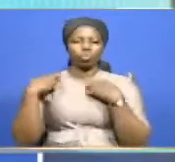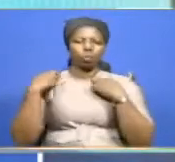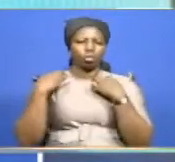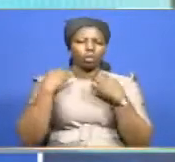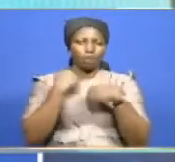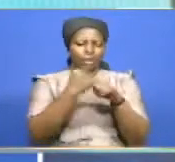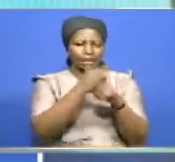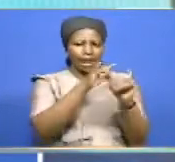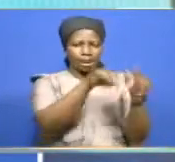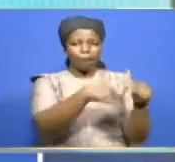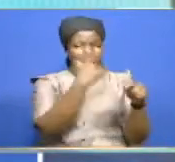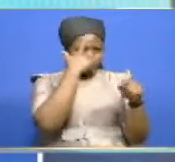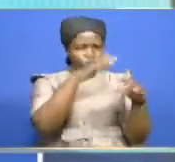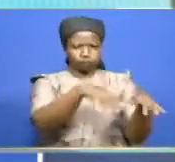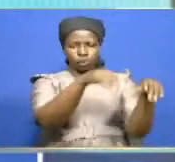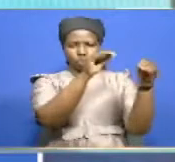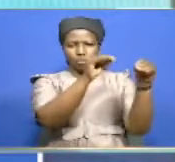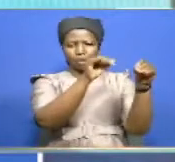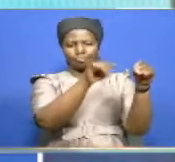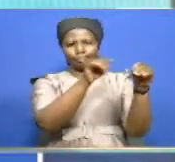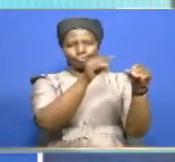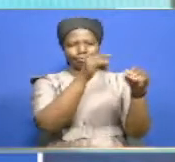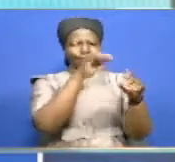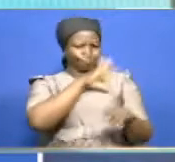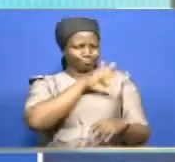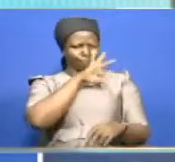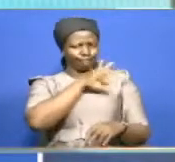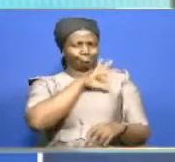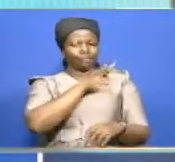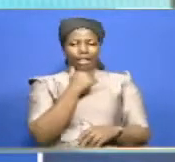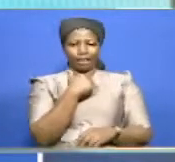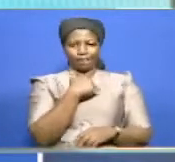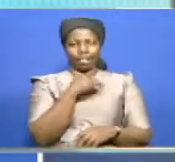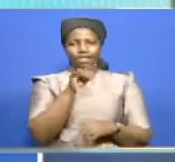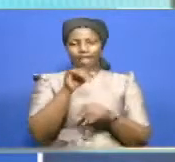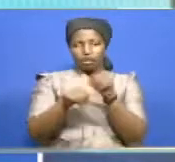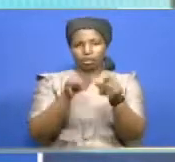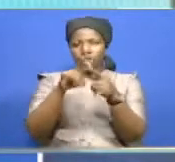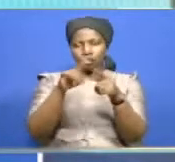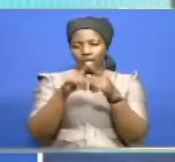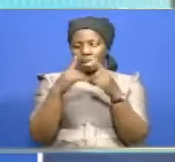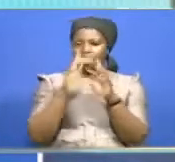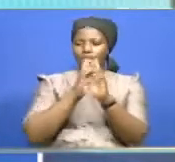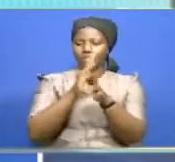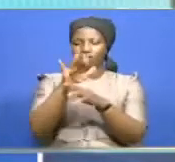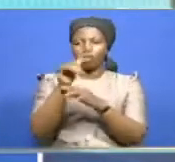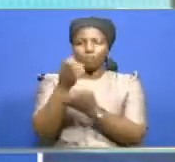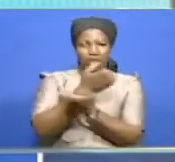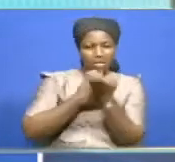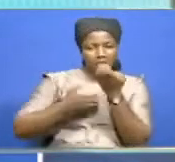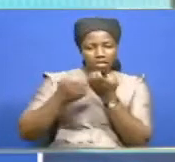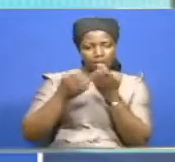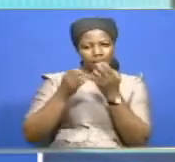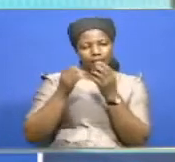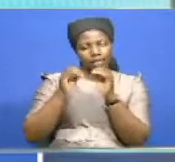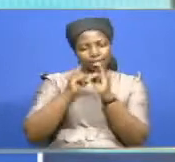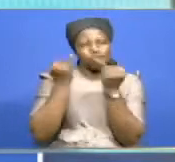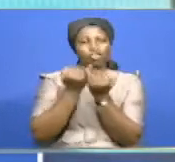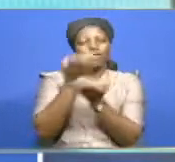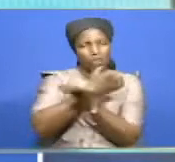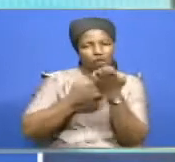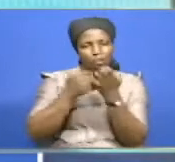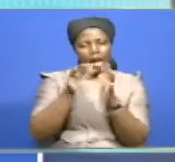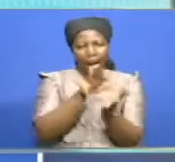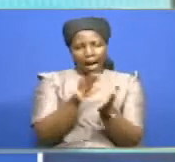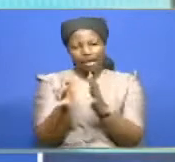a function of income. This is according to the latest report by the Institute of Economic Affairs, which also indicates that both the